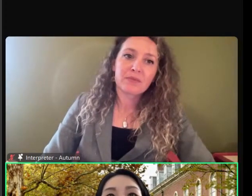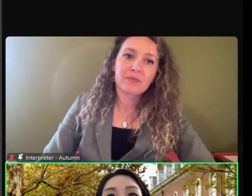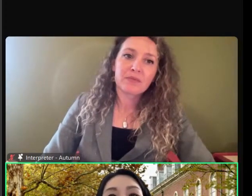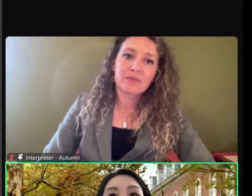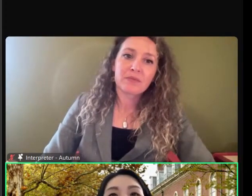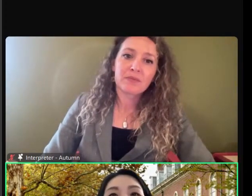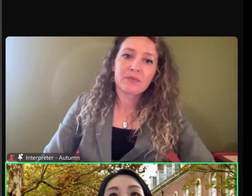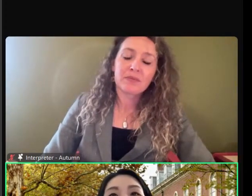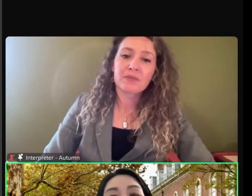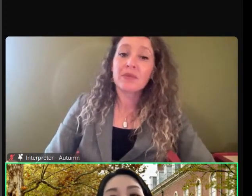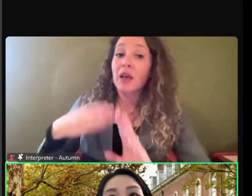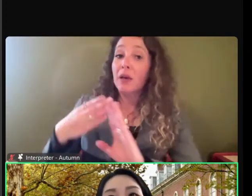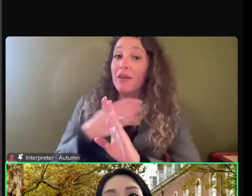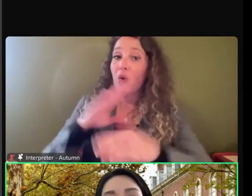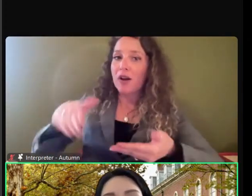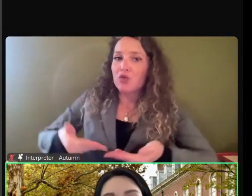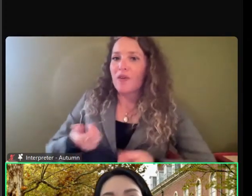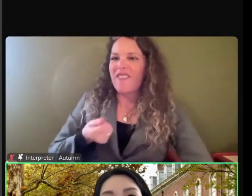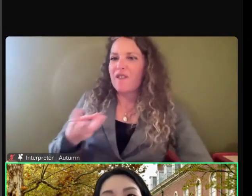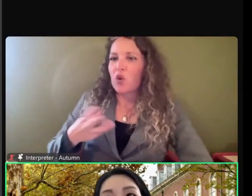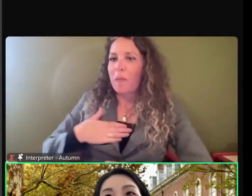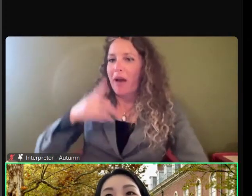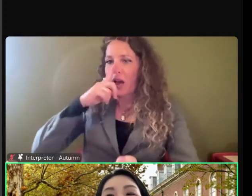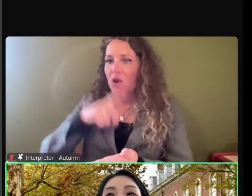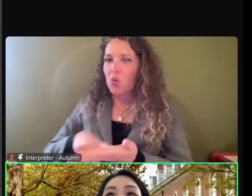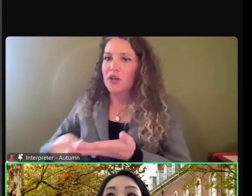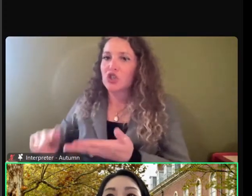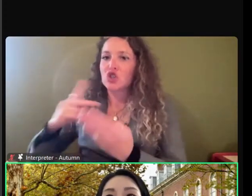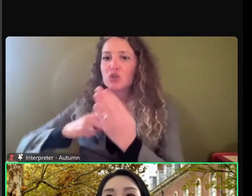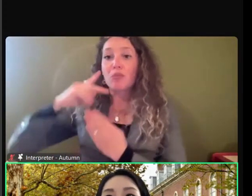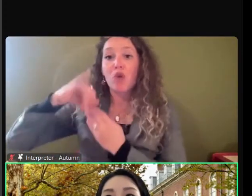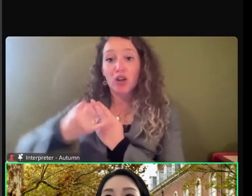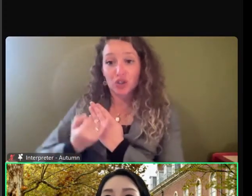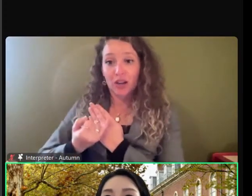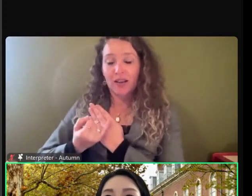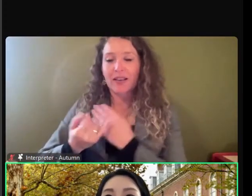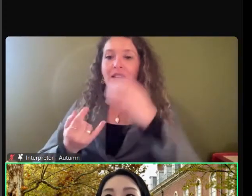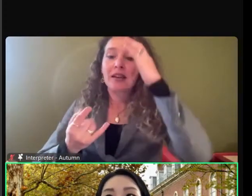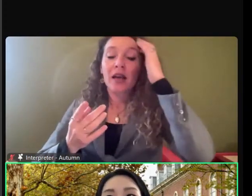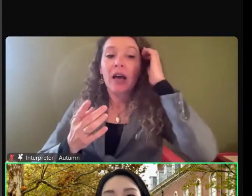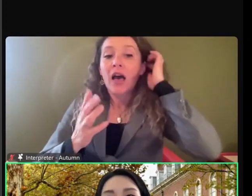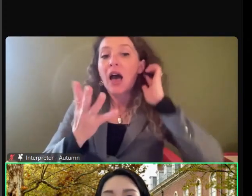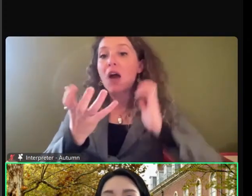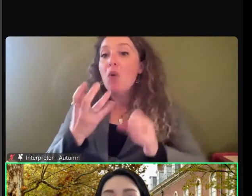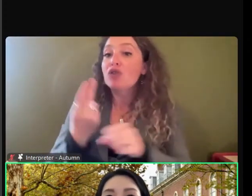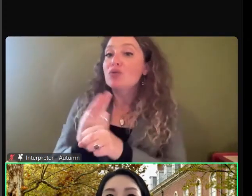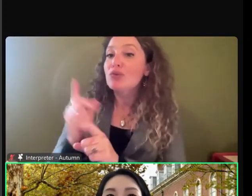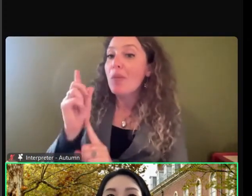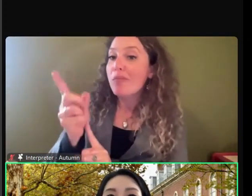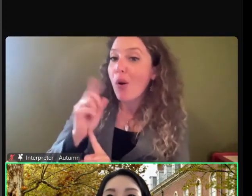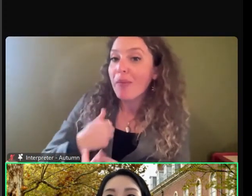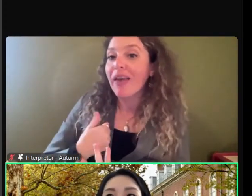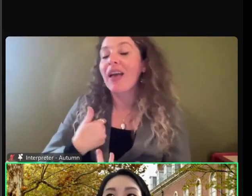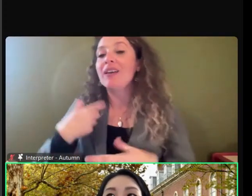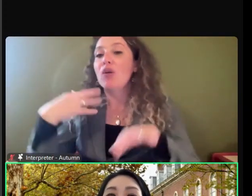Before I introduce a few of my research projects, I'd like to take a moment to provide some